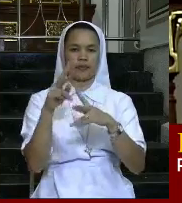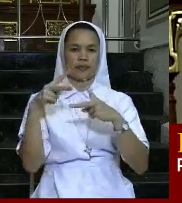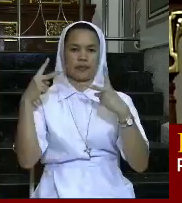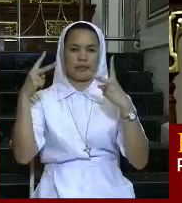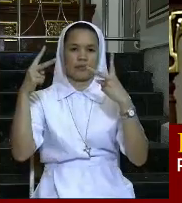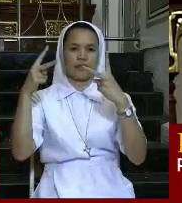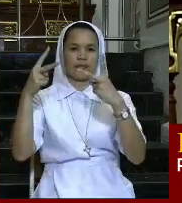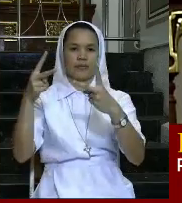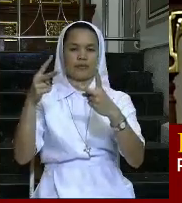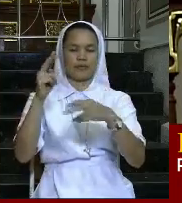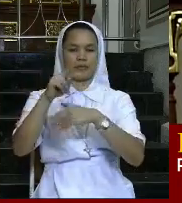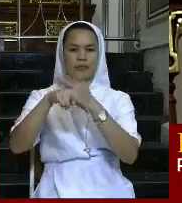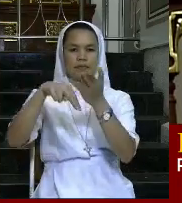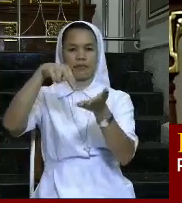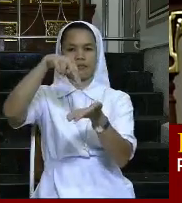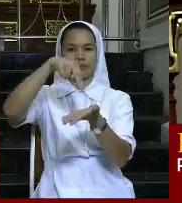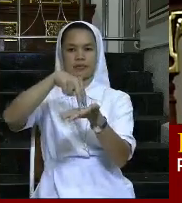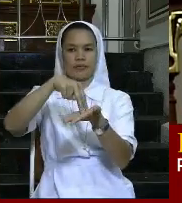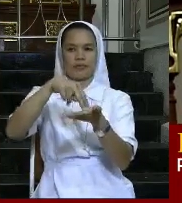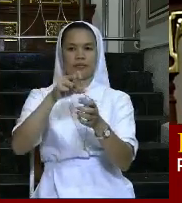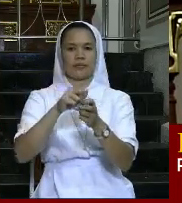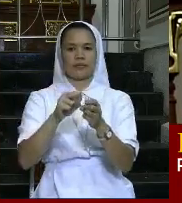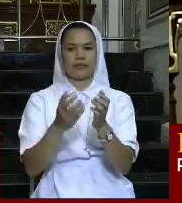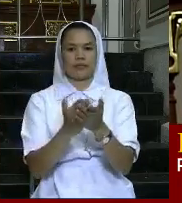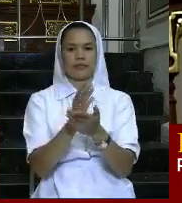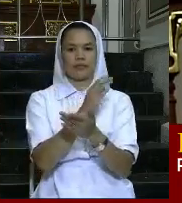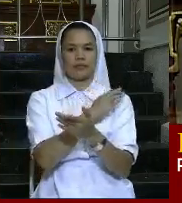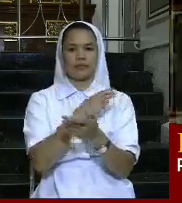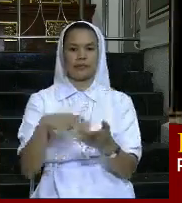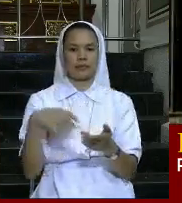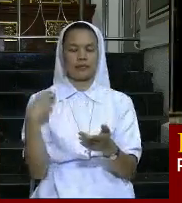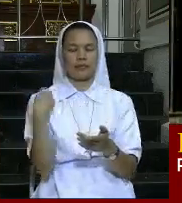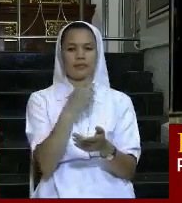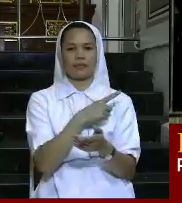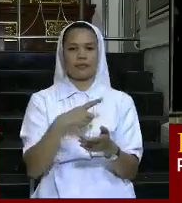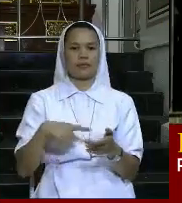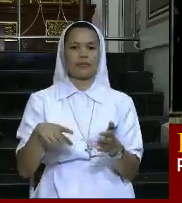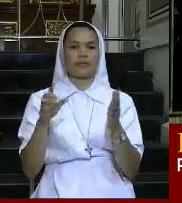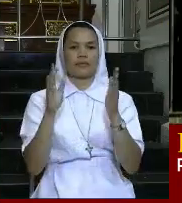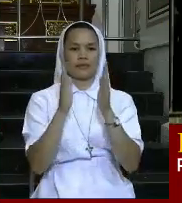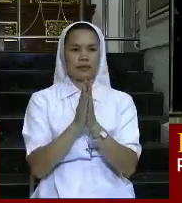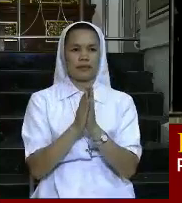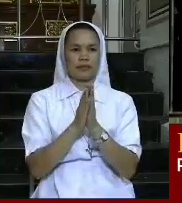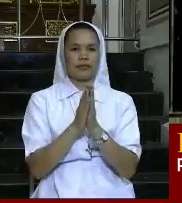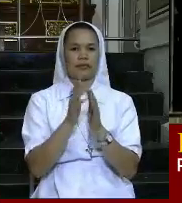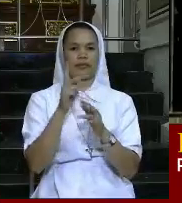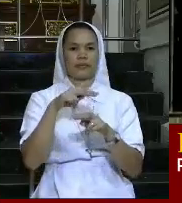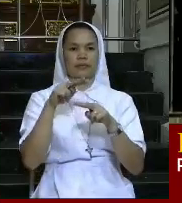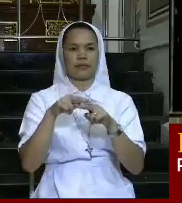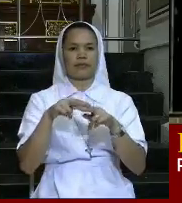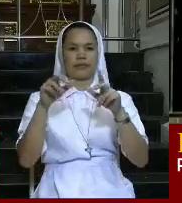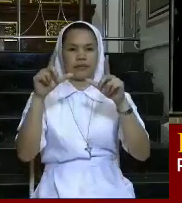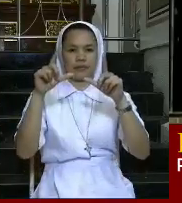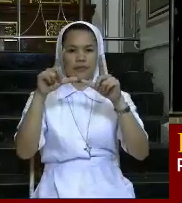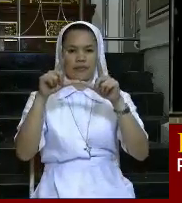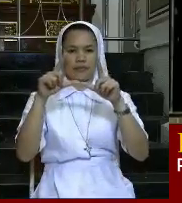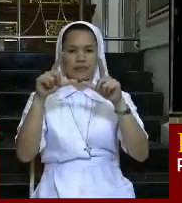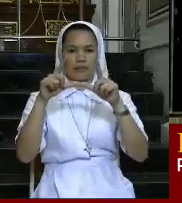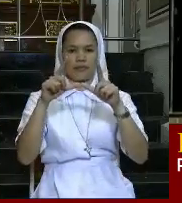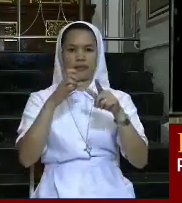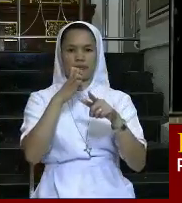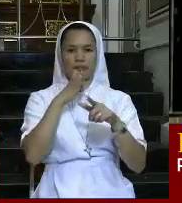of his resurrection through Christ our Lord. Amen. Please be seated for the liturgy of the